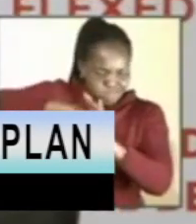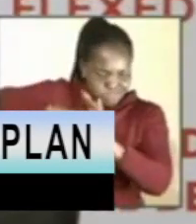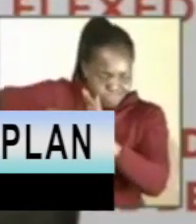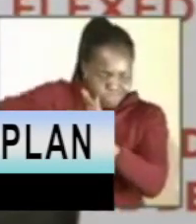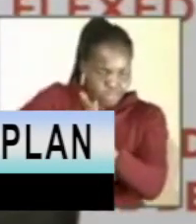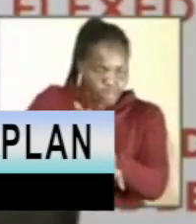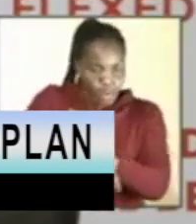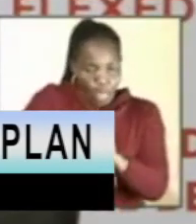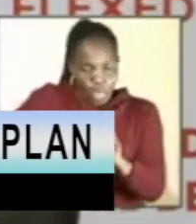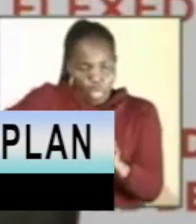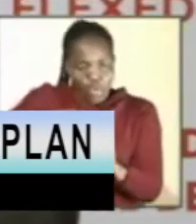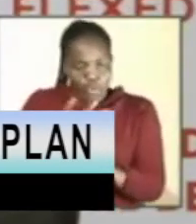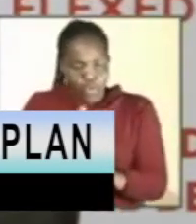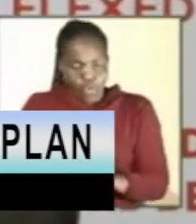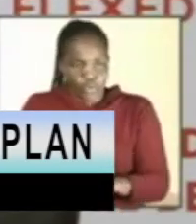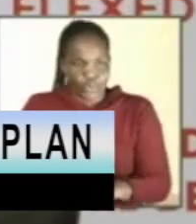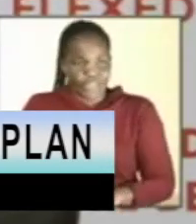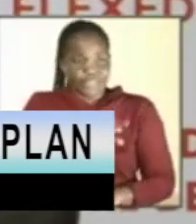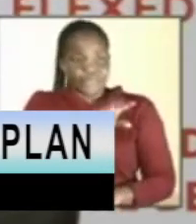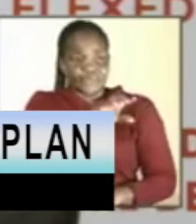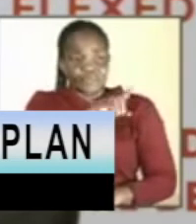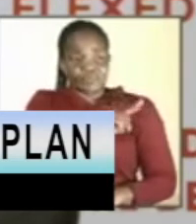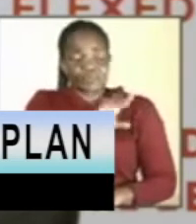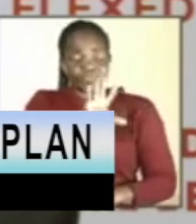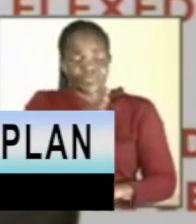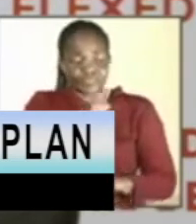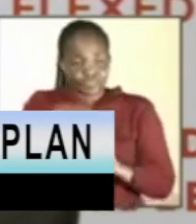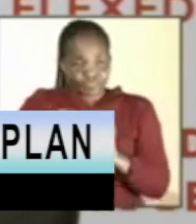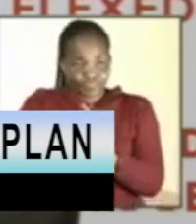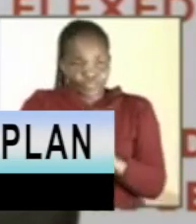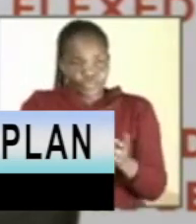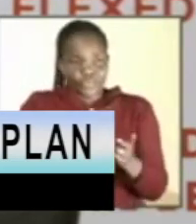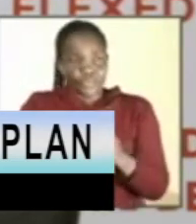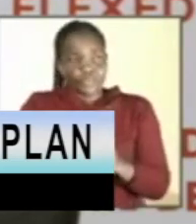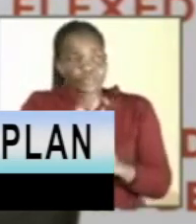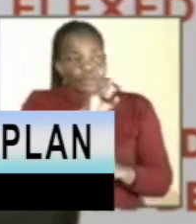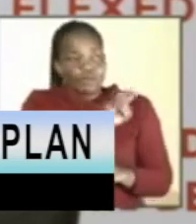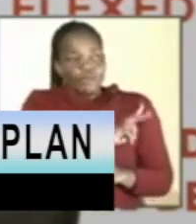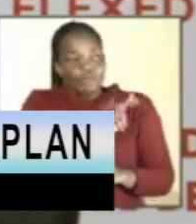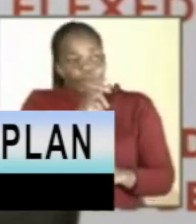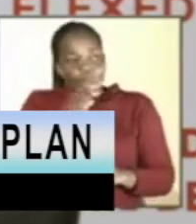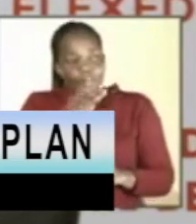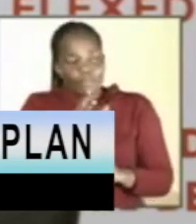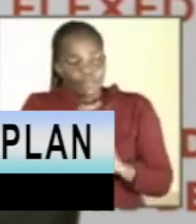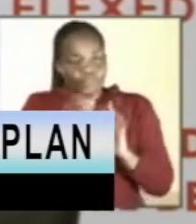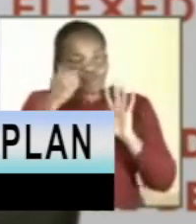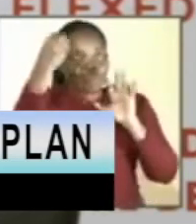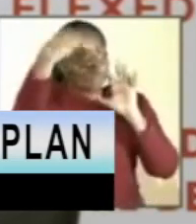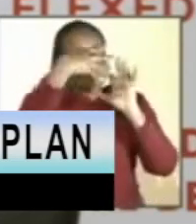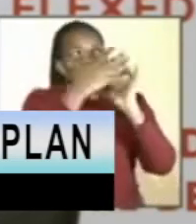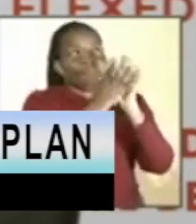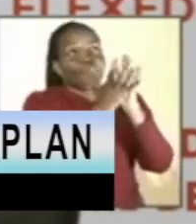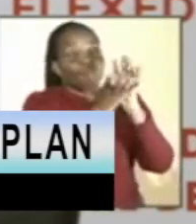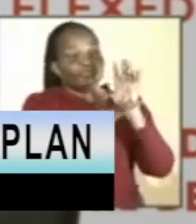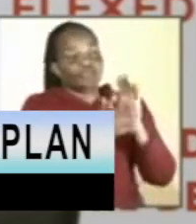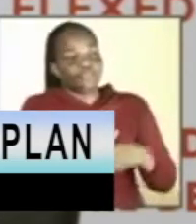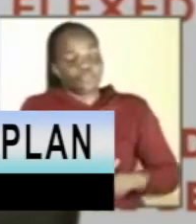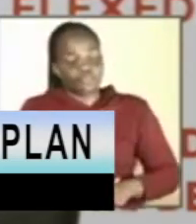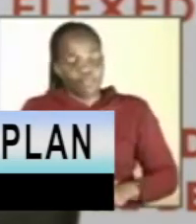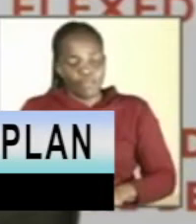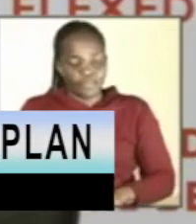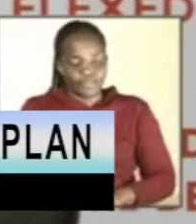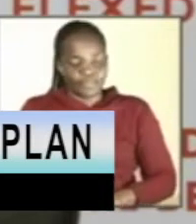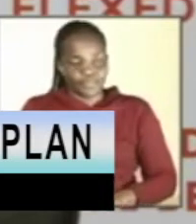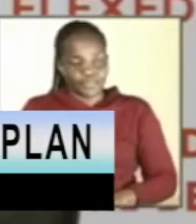boreholes, 22 solar pumps, and 20 cattle troughs. That is in our rural area. And not